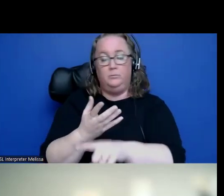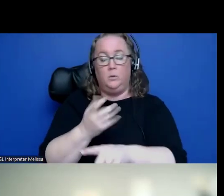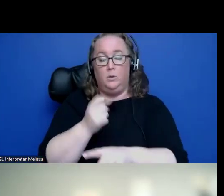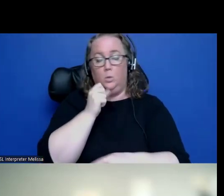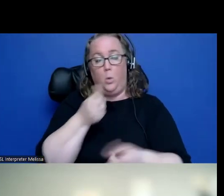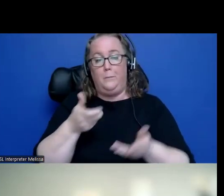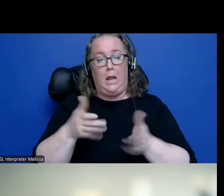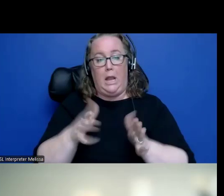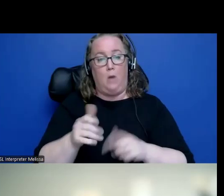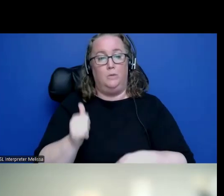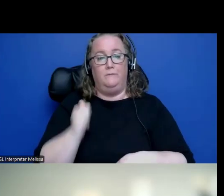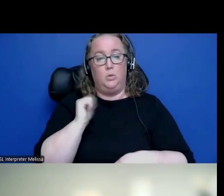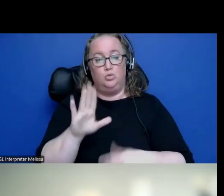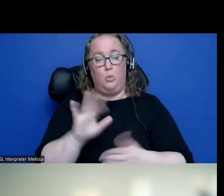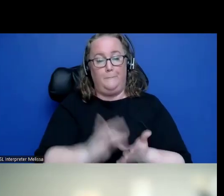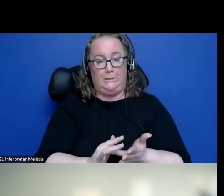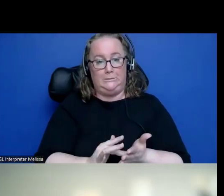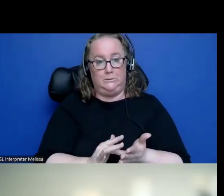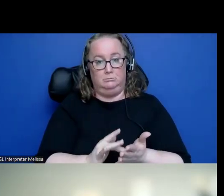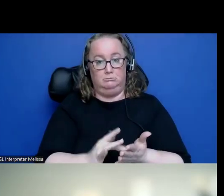to refuse their medication.